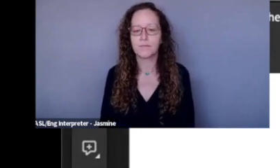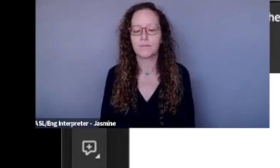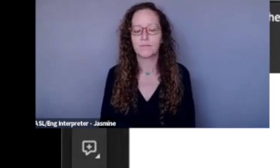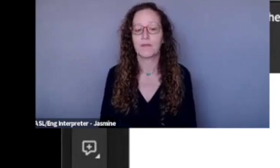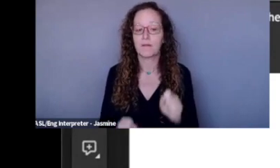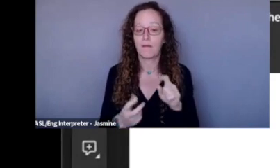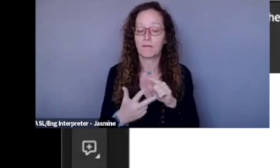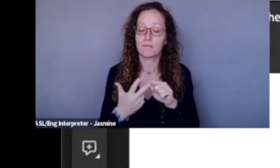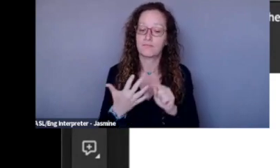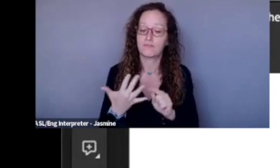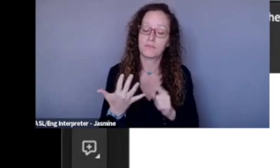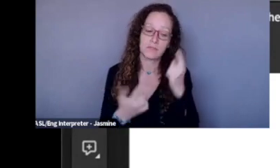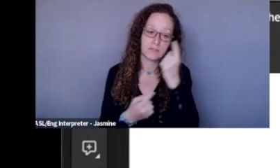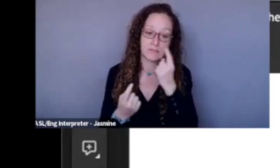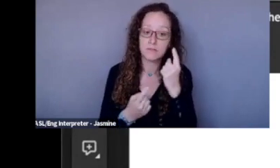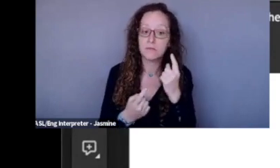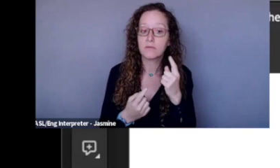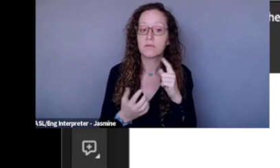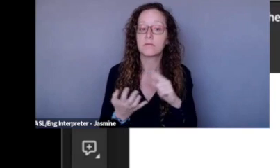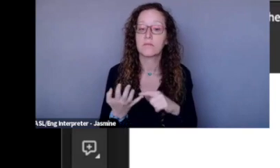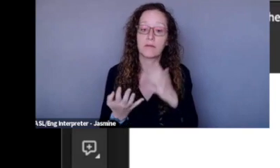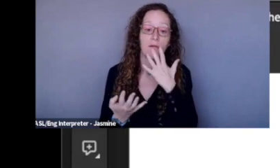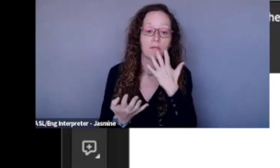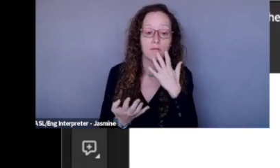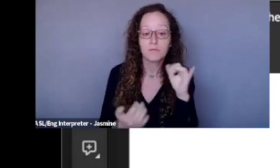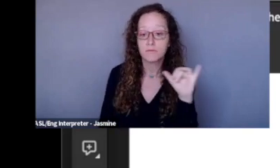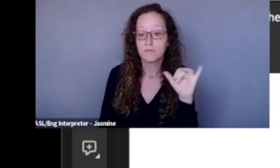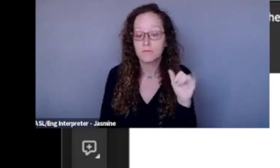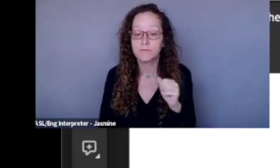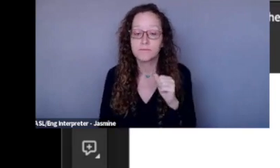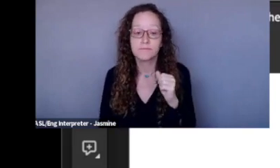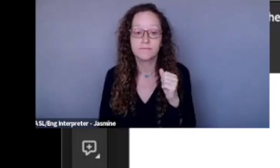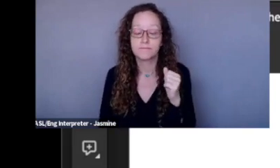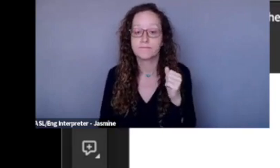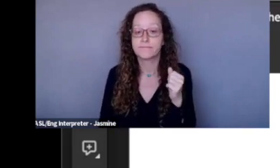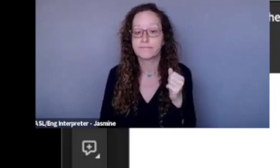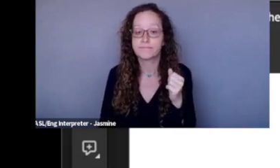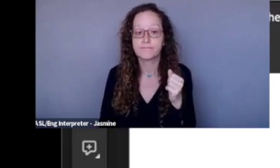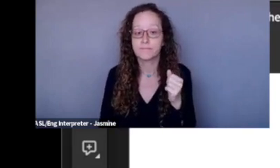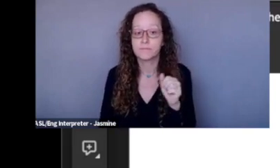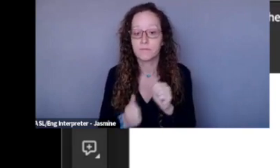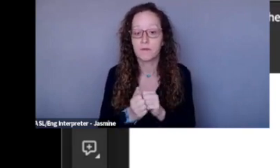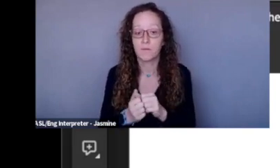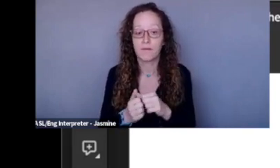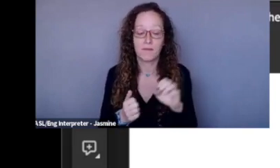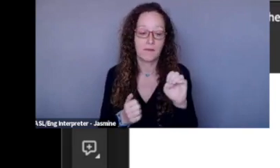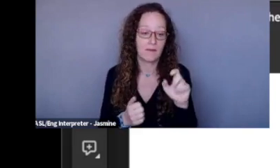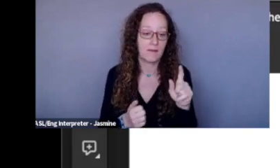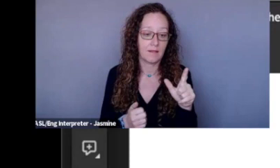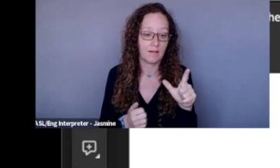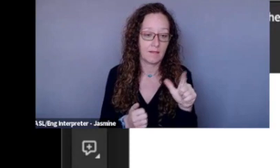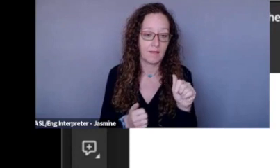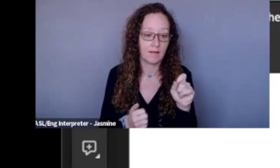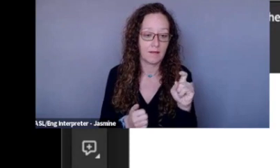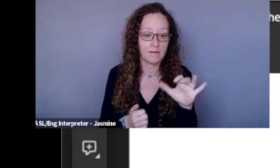consider, and even in the matters of color, right? That with the elastic, a lot of elastic tends